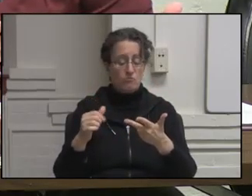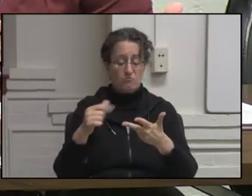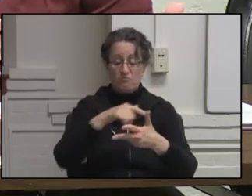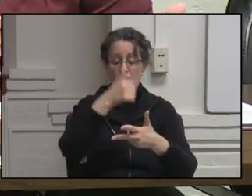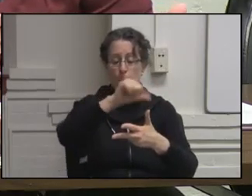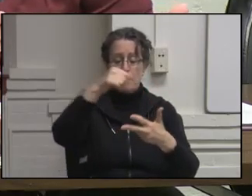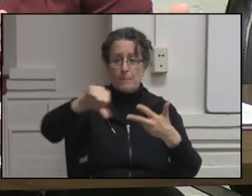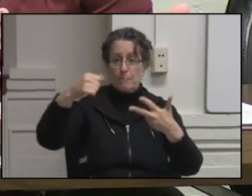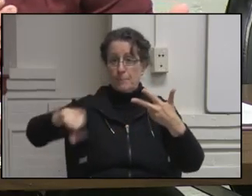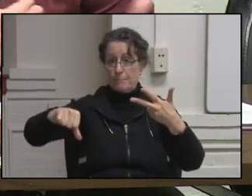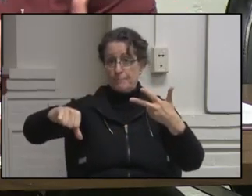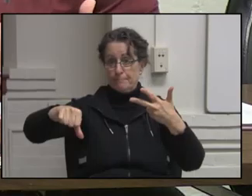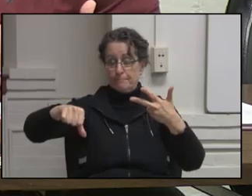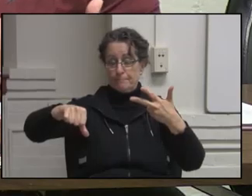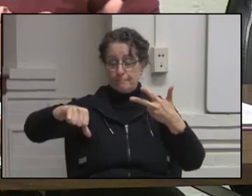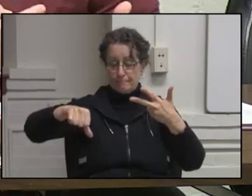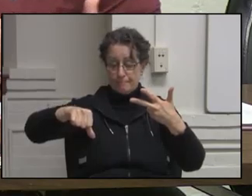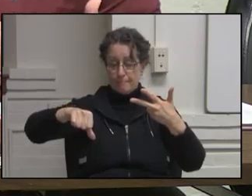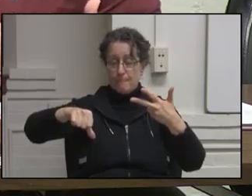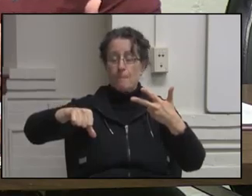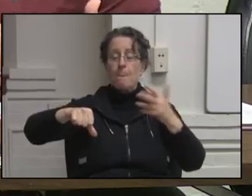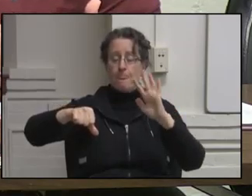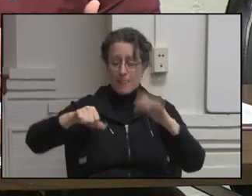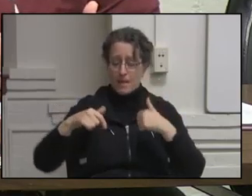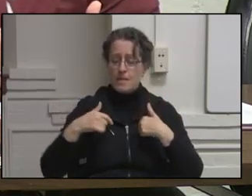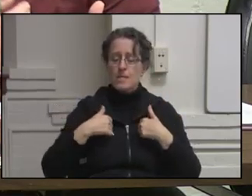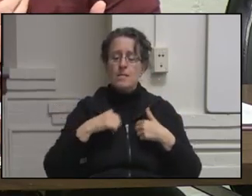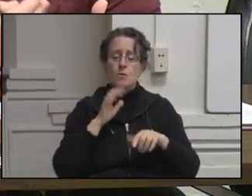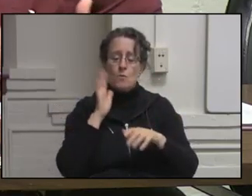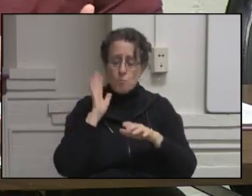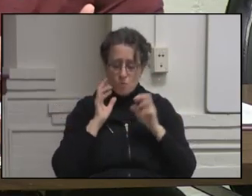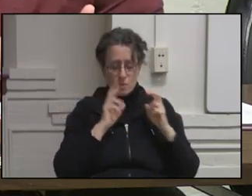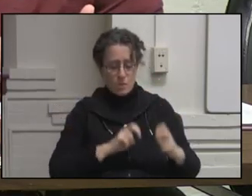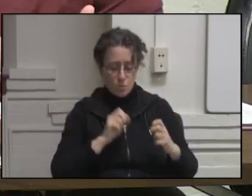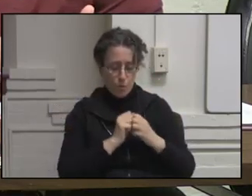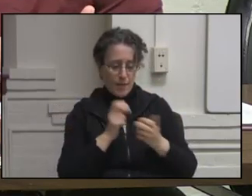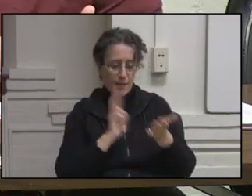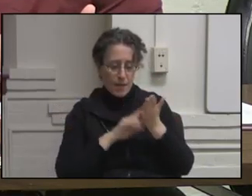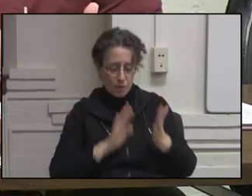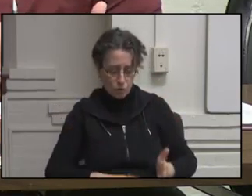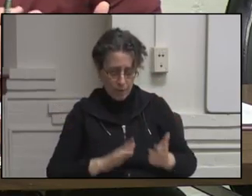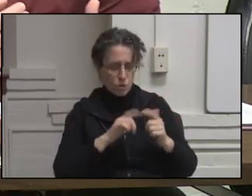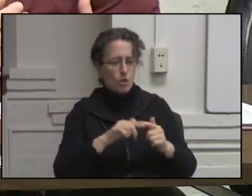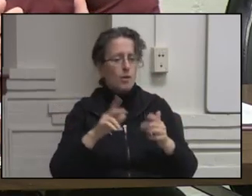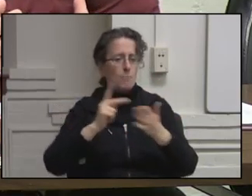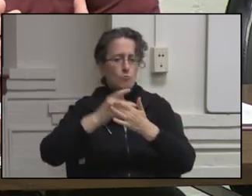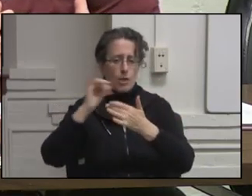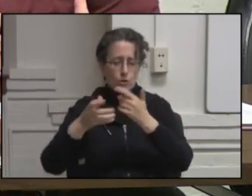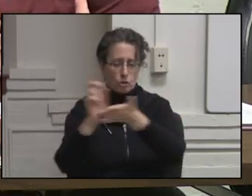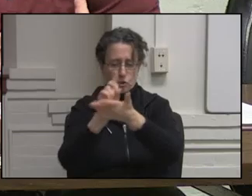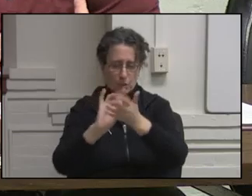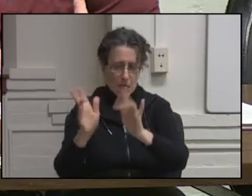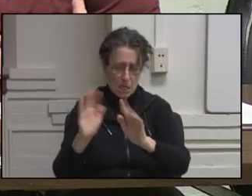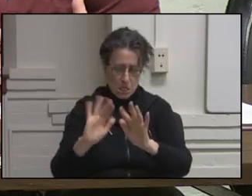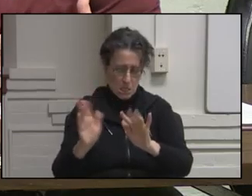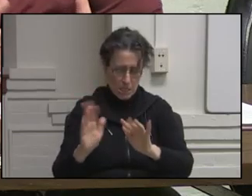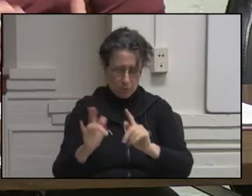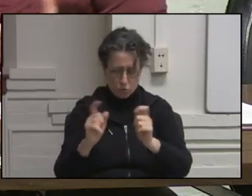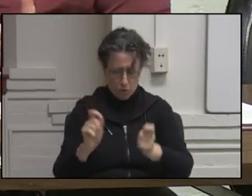And that I would go back and work with the contractor to rescope the project, and